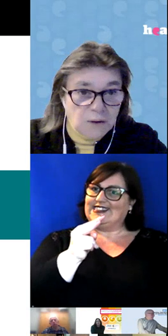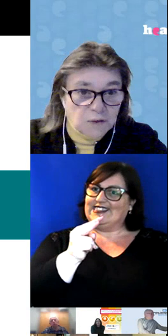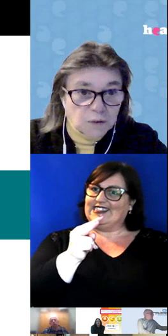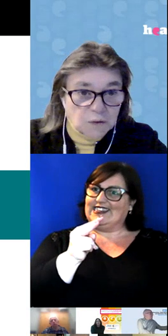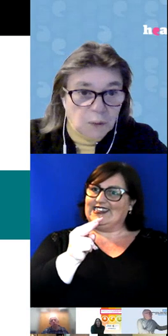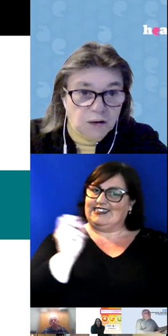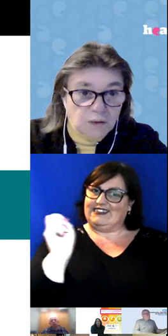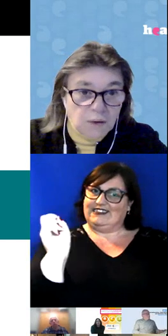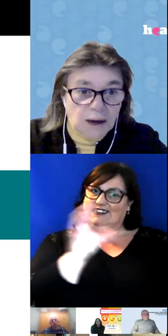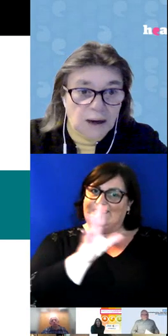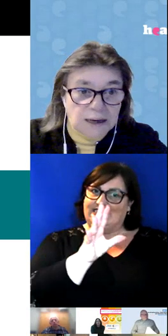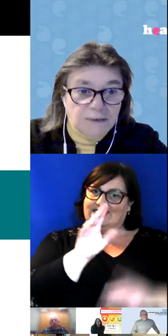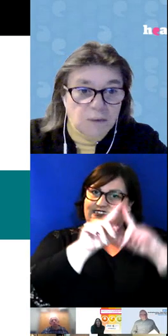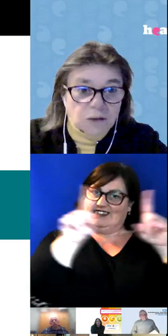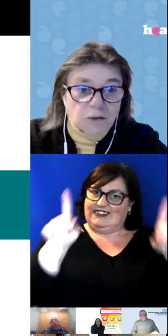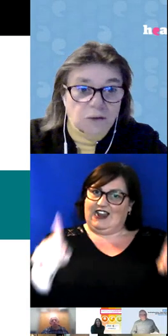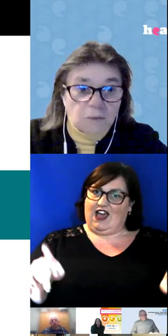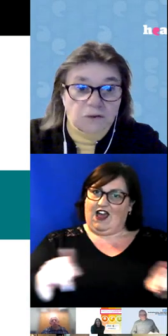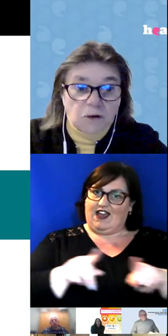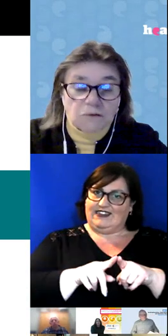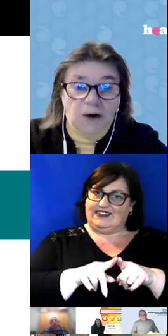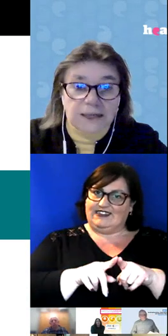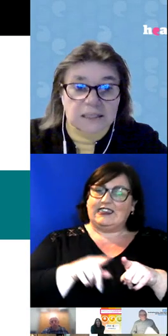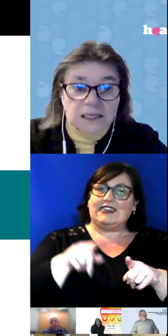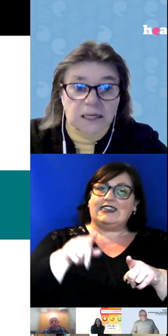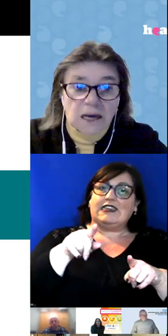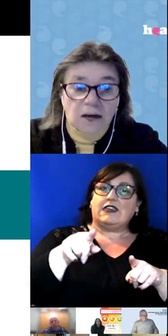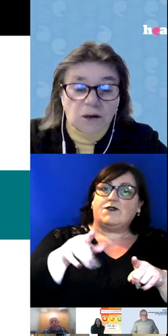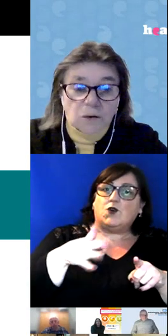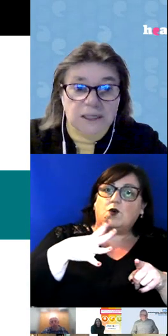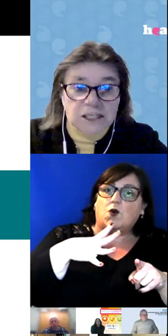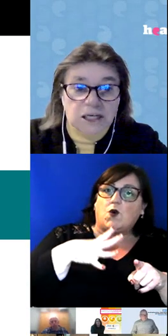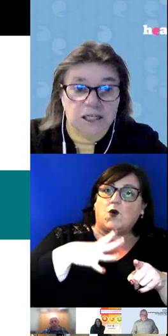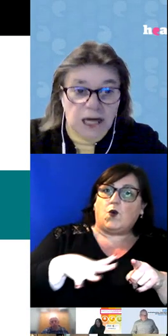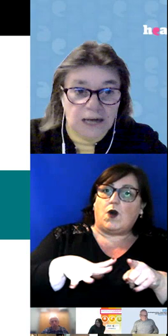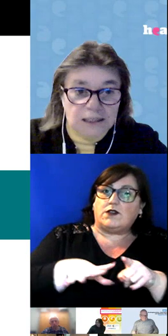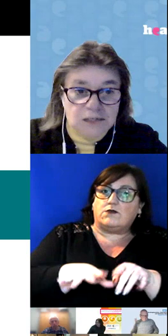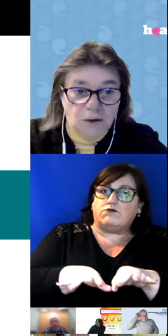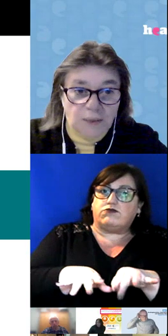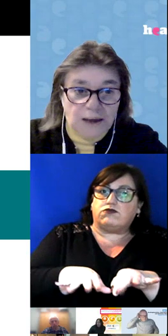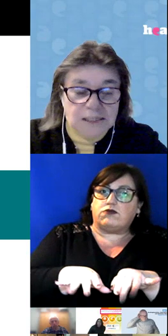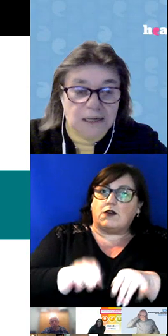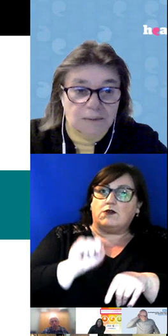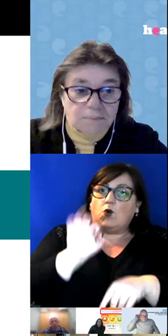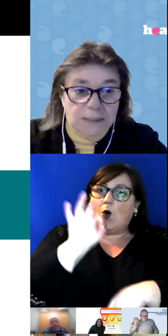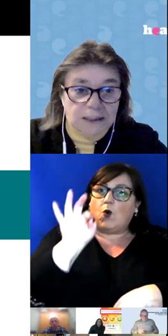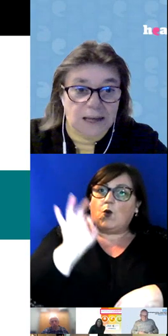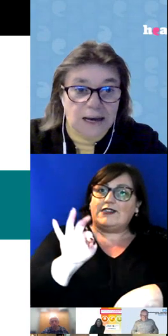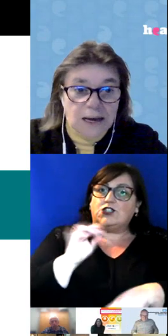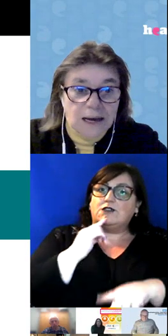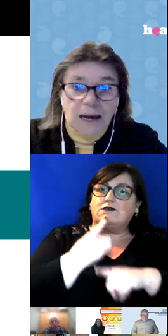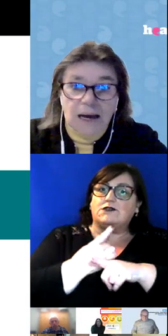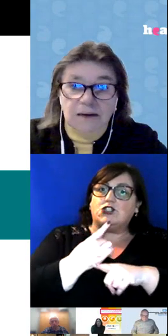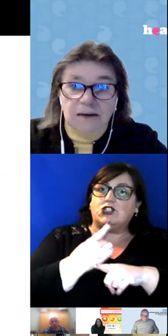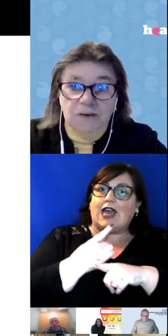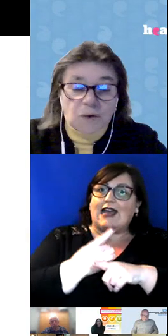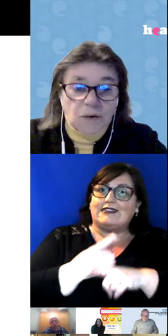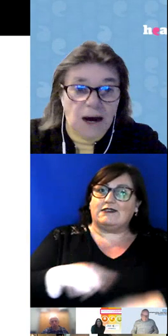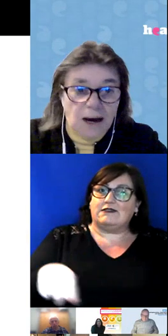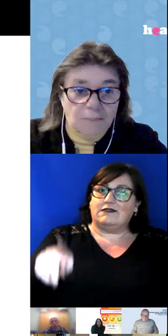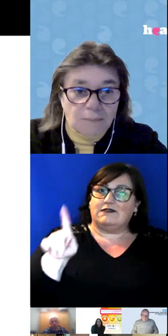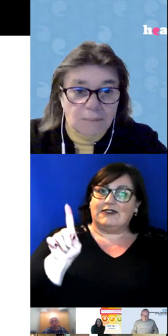where you sort of want to, if you want to write in your question in chat, it's on that button there. And